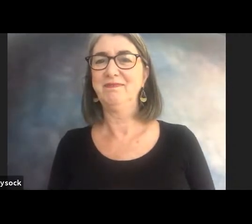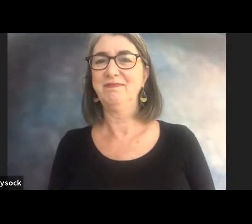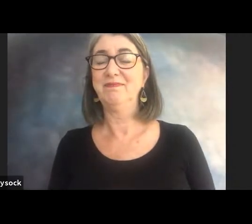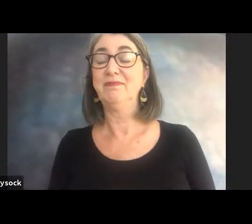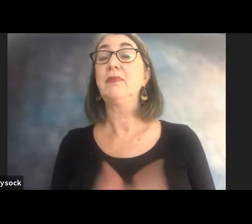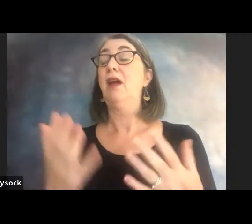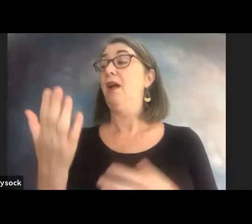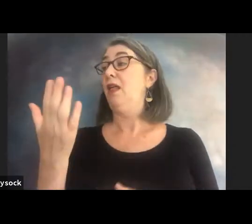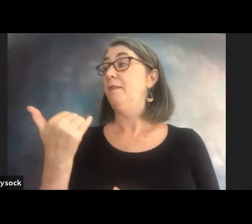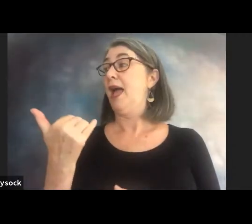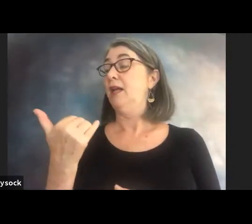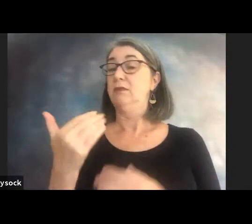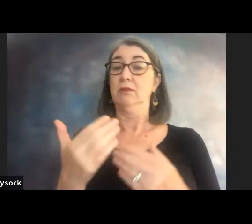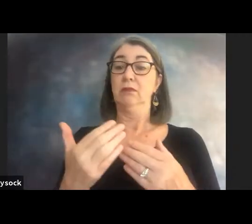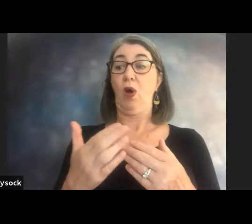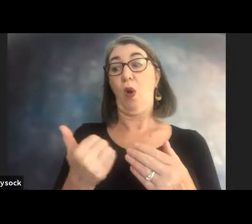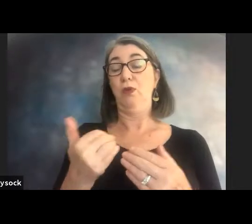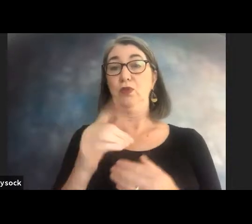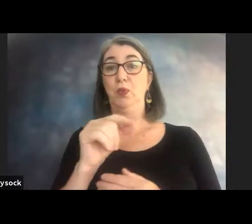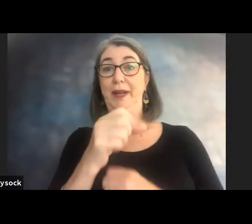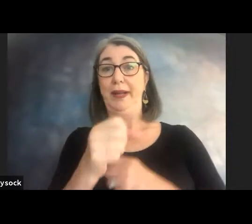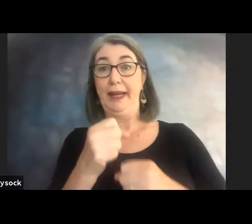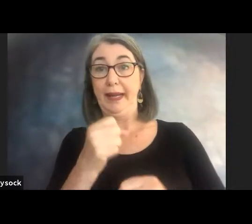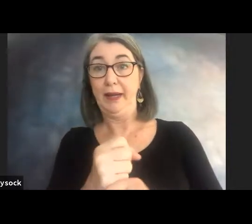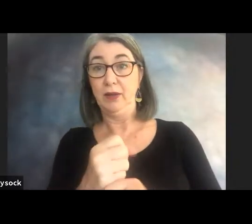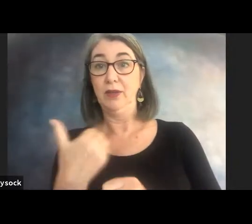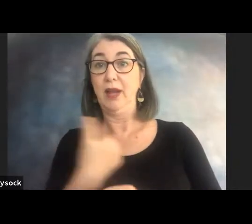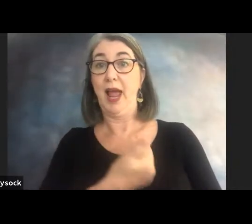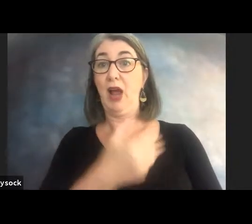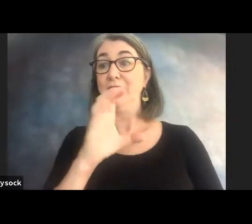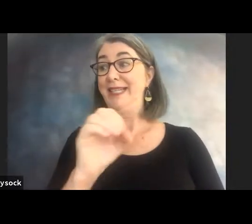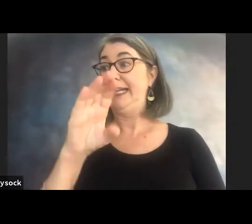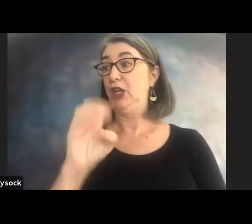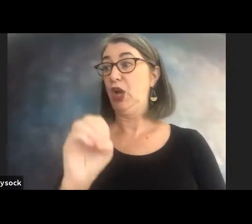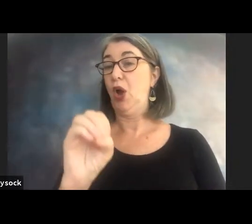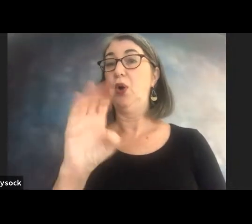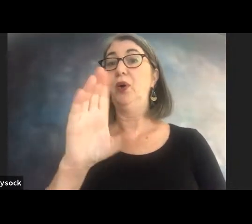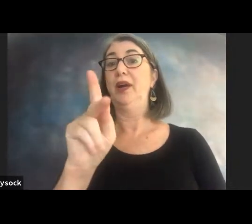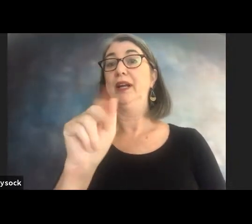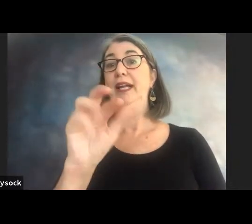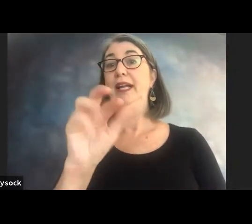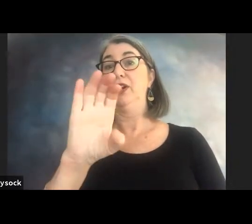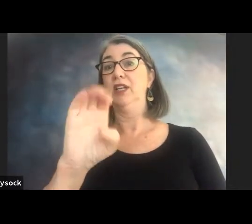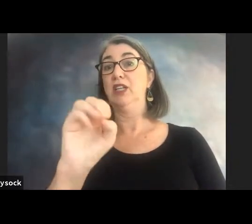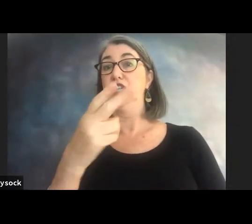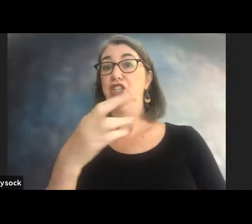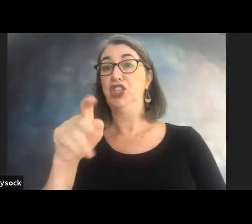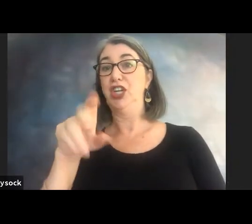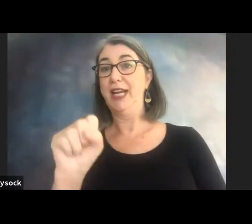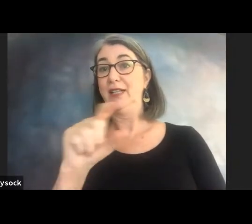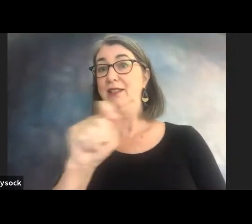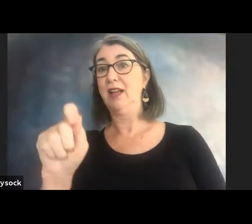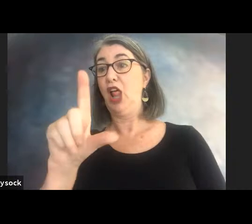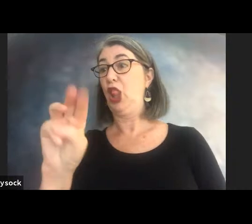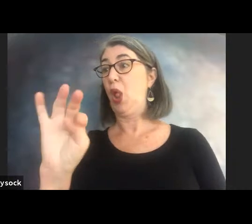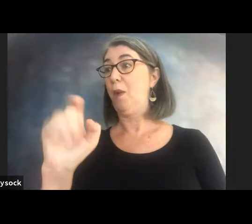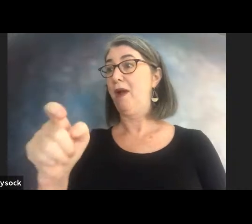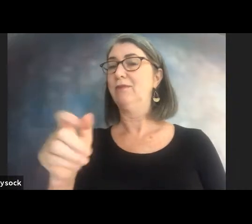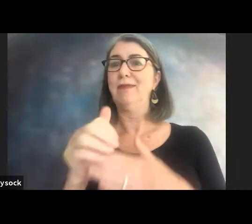For the past almost 20 years, our CEO, Karen Cheeks Lomax, has been leading My Sister's